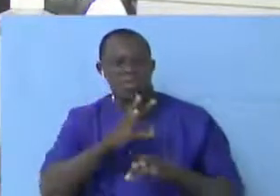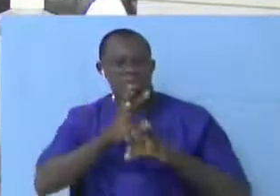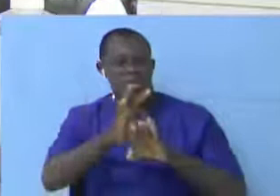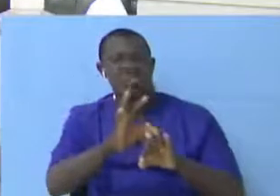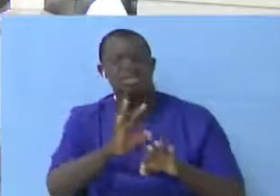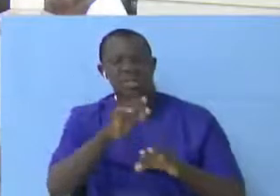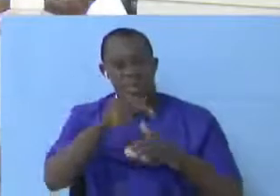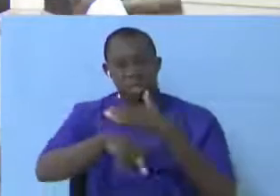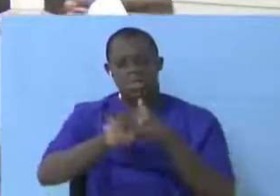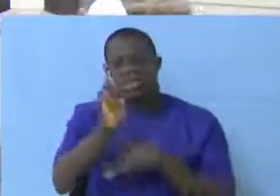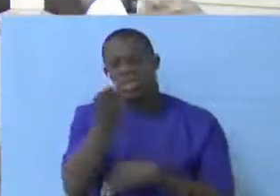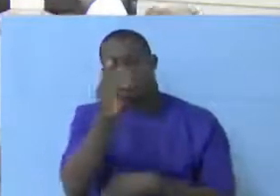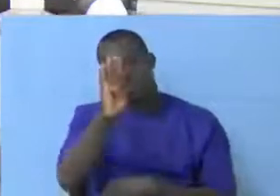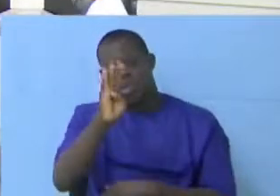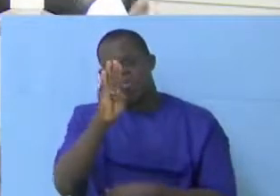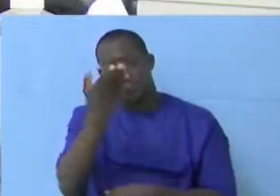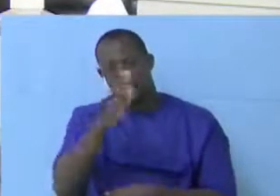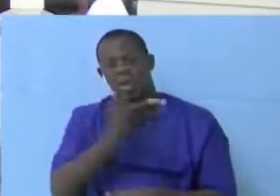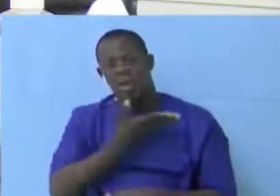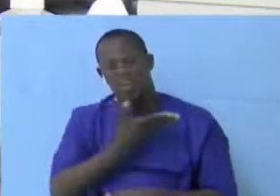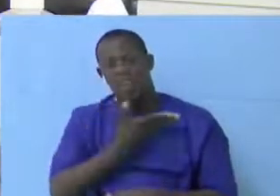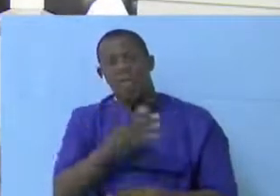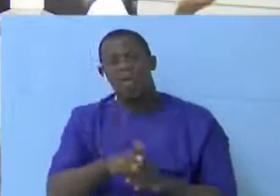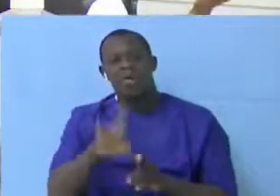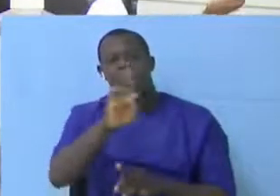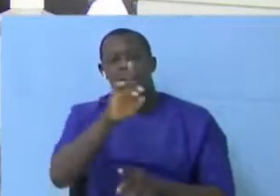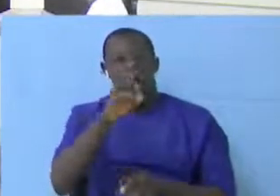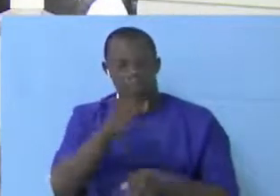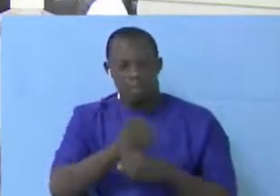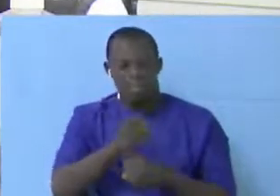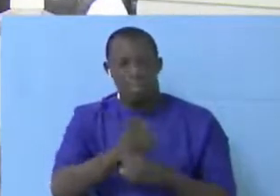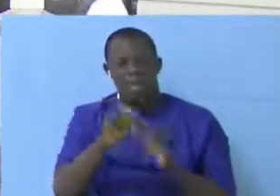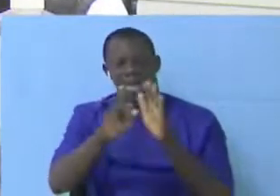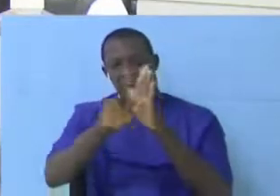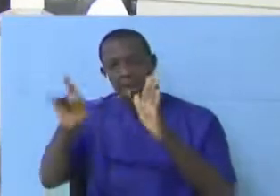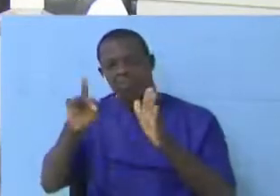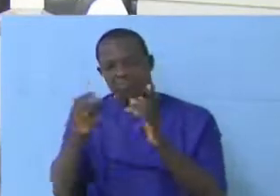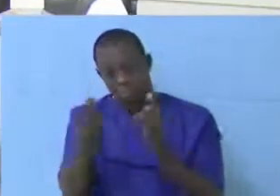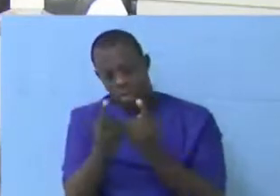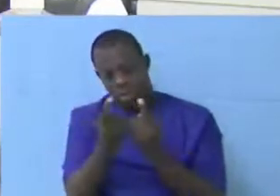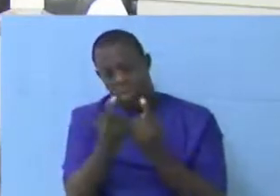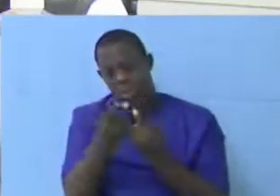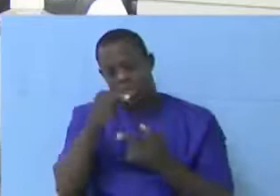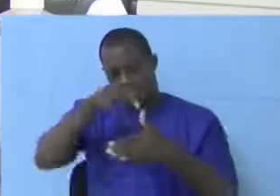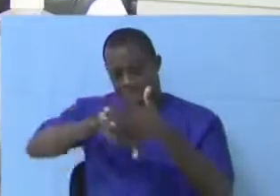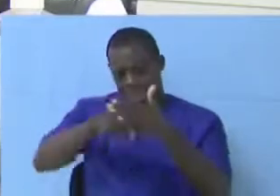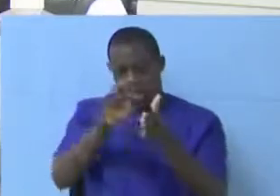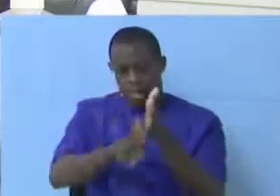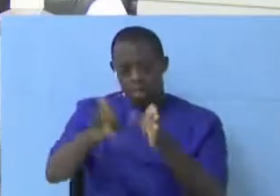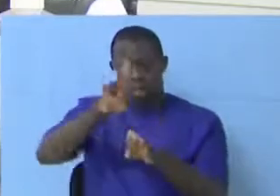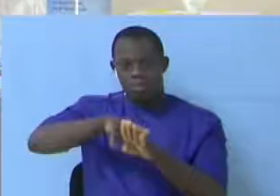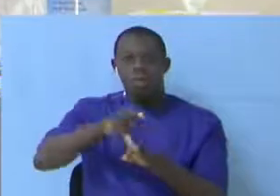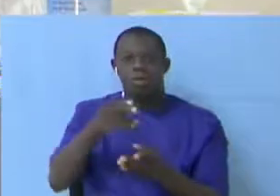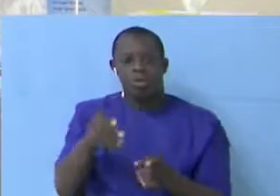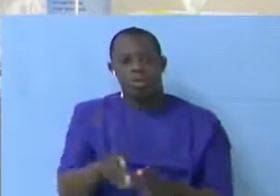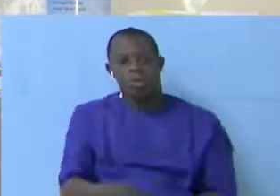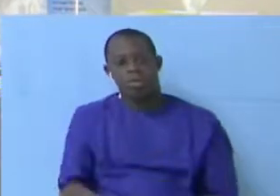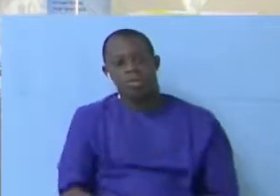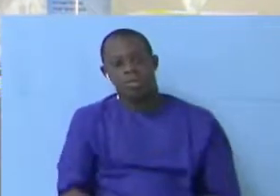Guinea-Bissau was what was presented kind of in that report. You are now